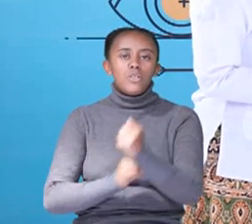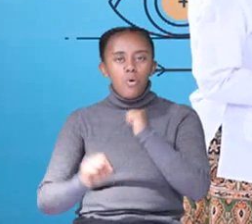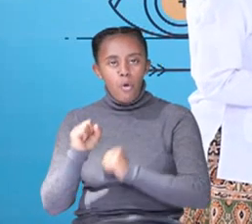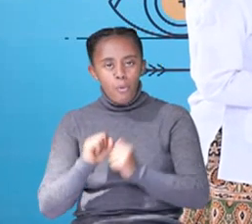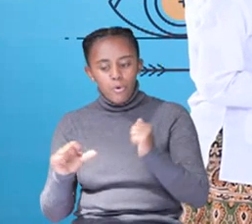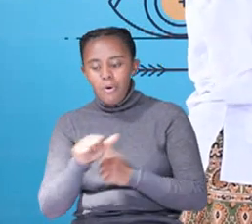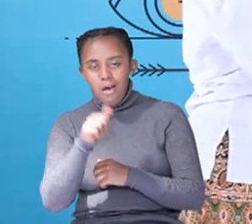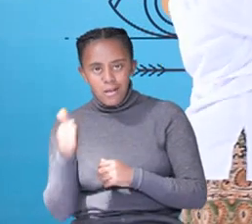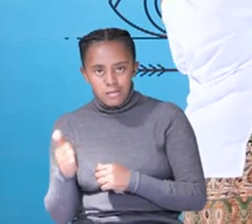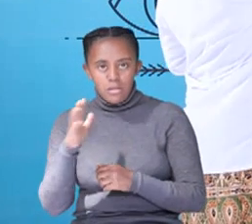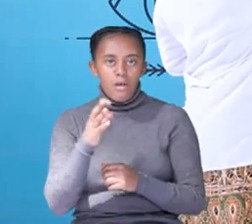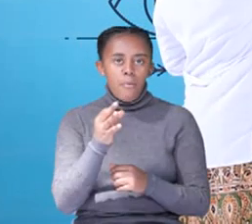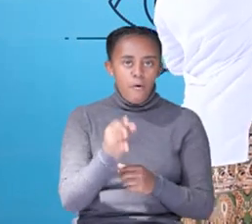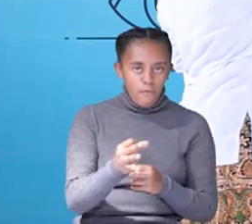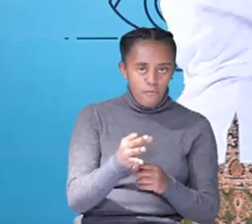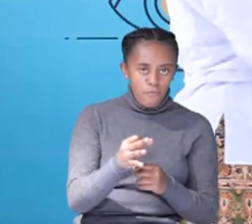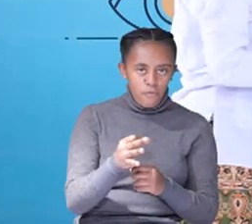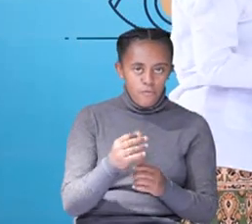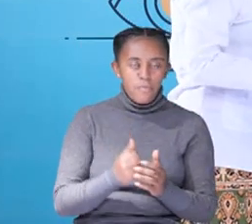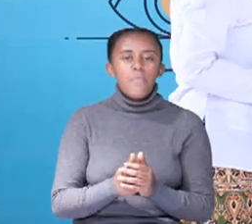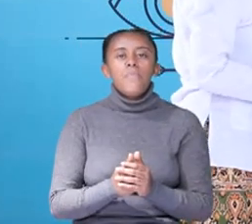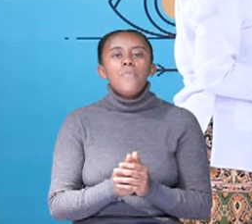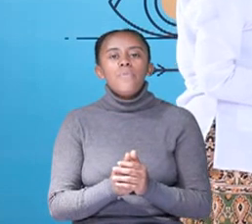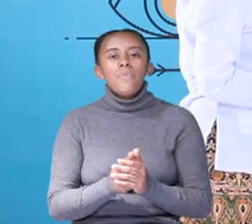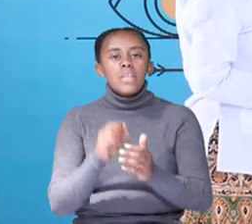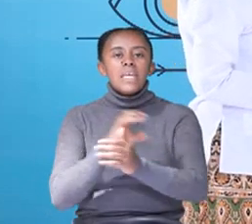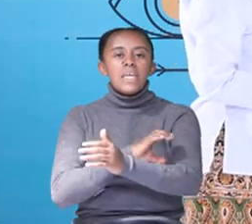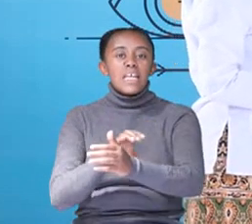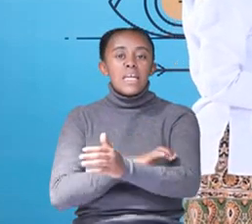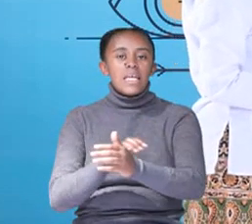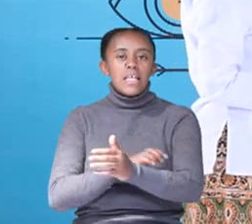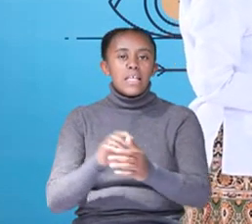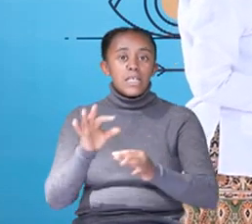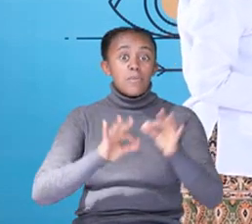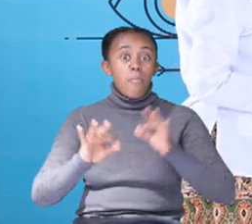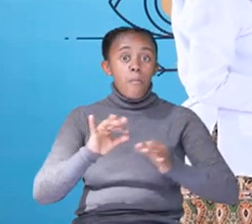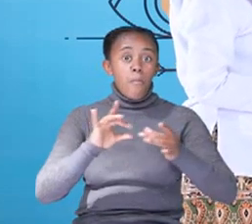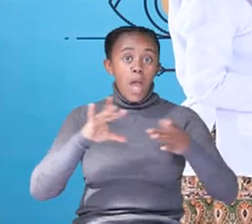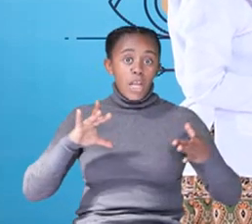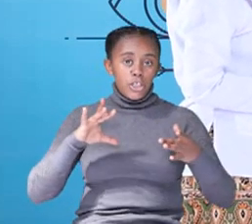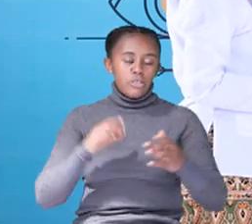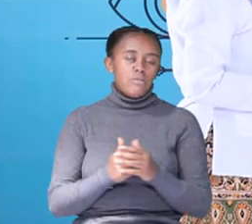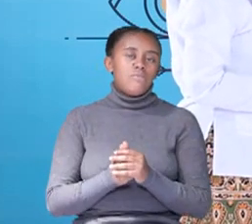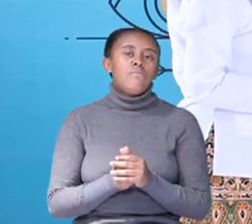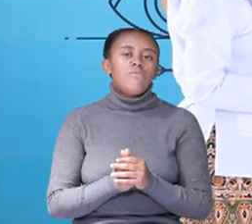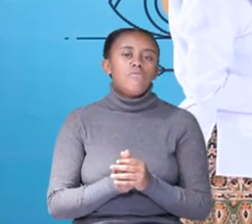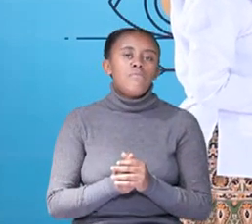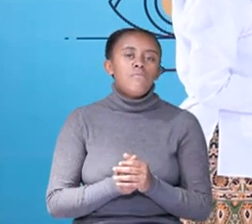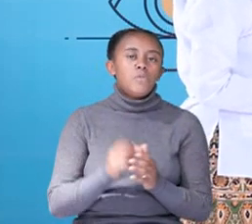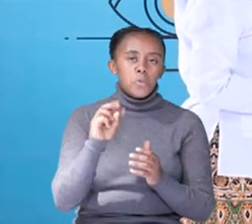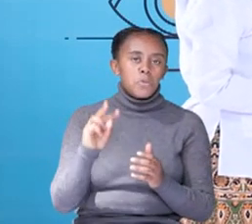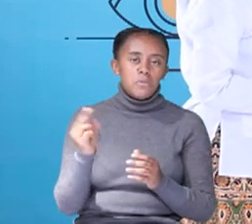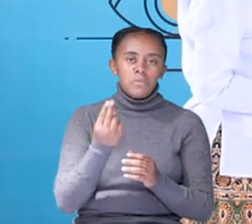with other type of respiration, that is anaerobic respiration. Here we